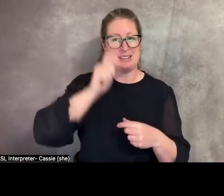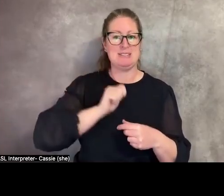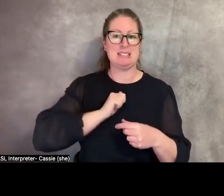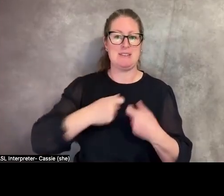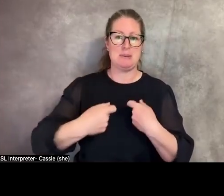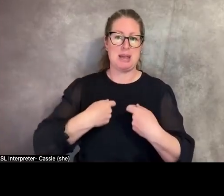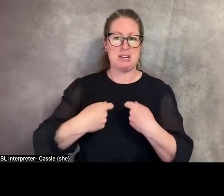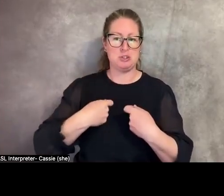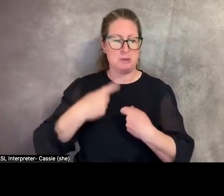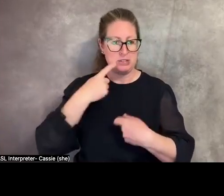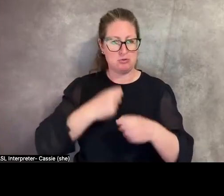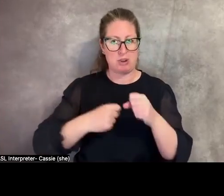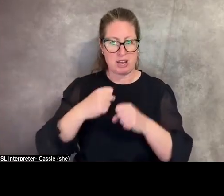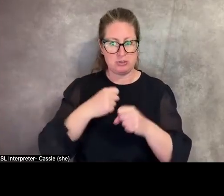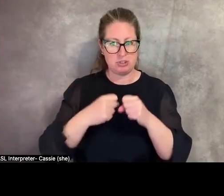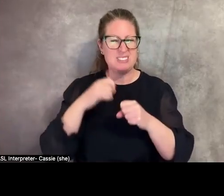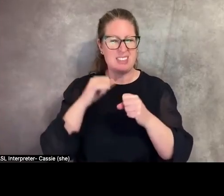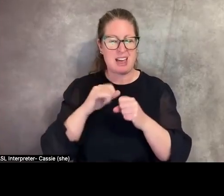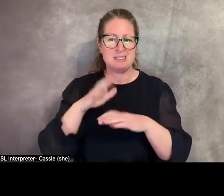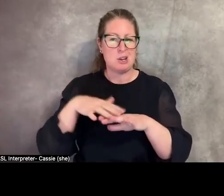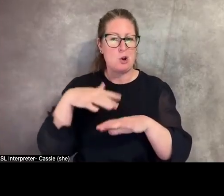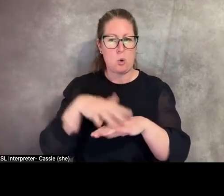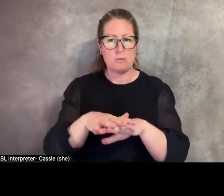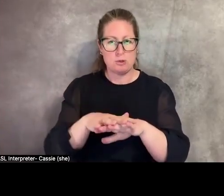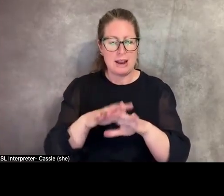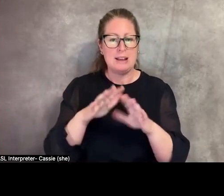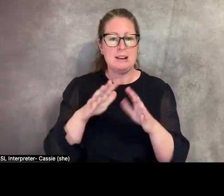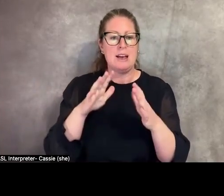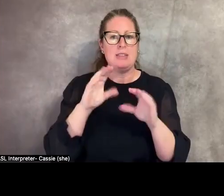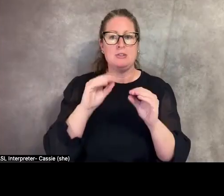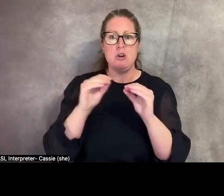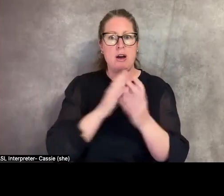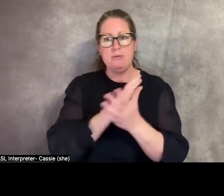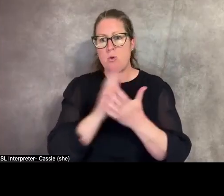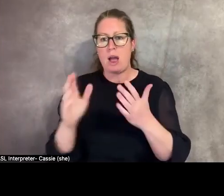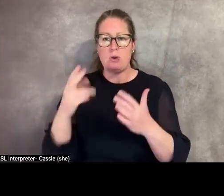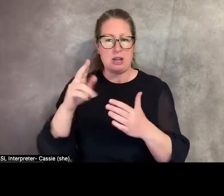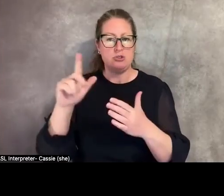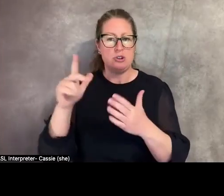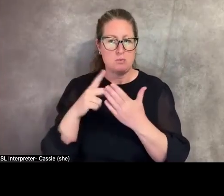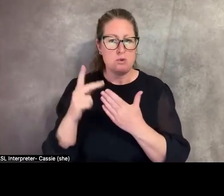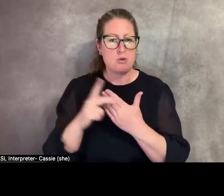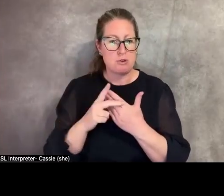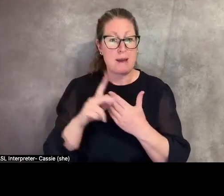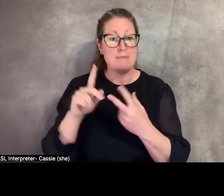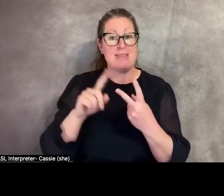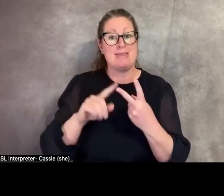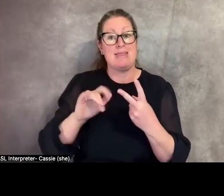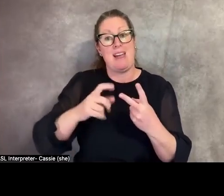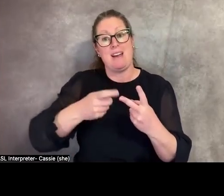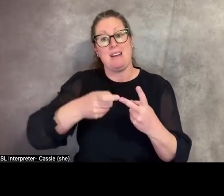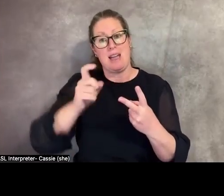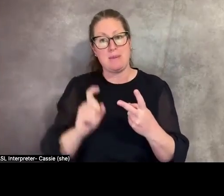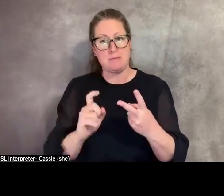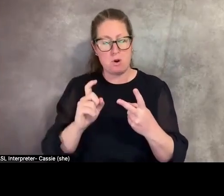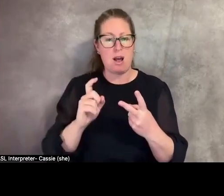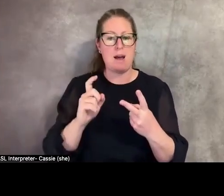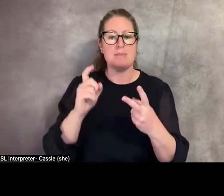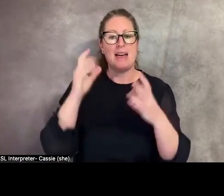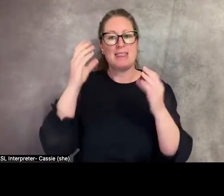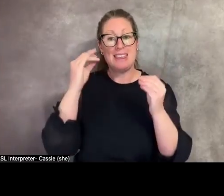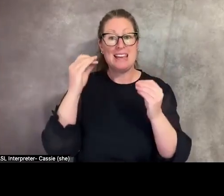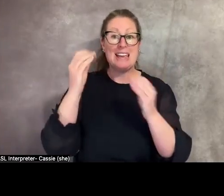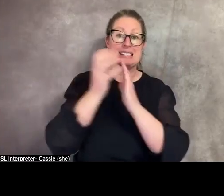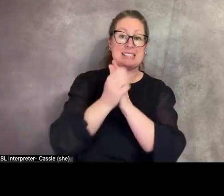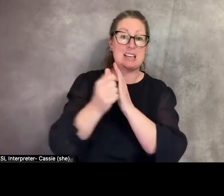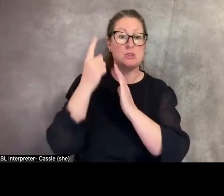strategies, which are incorporated. They're taught throughout the HHL program. And that is drawn from the Thinking Skills for Work